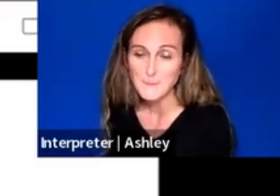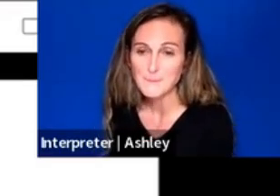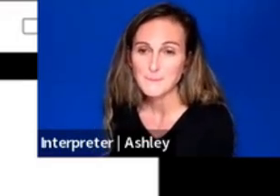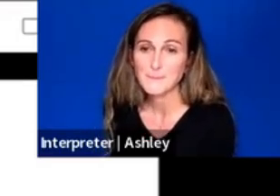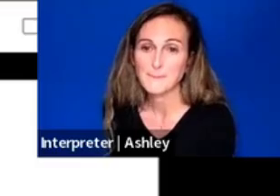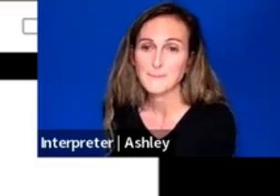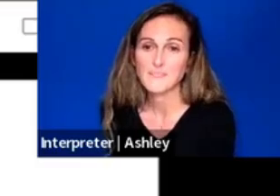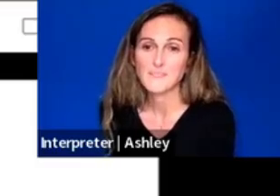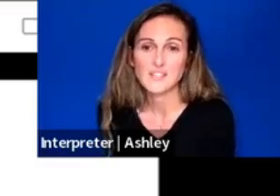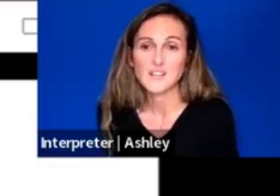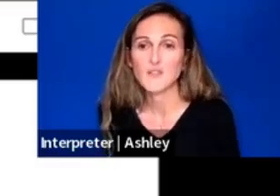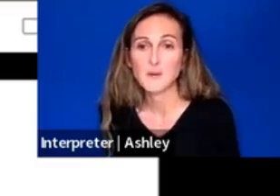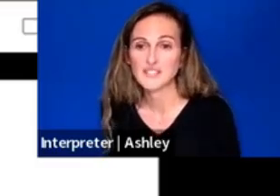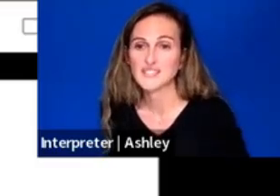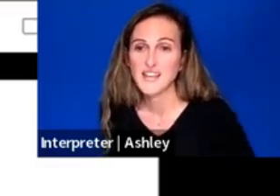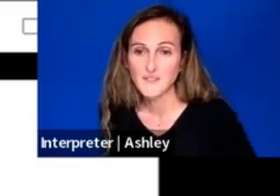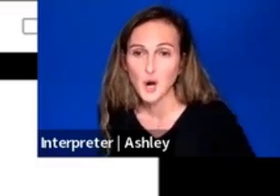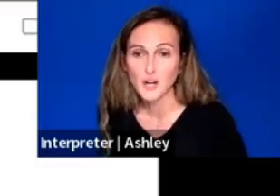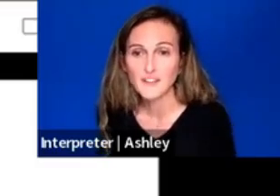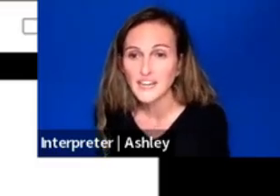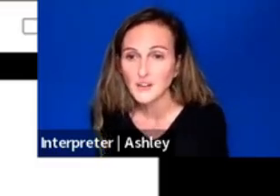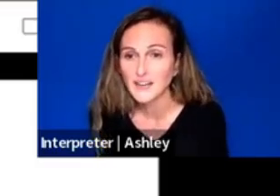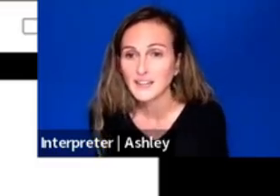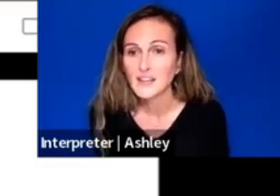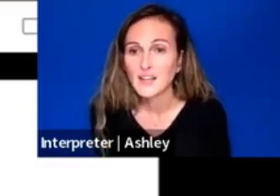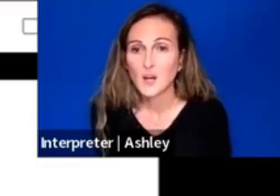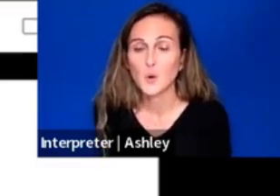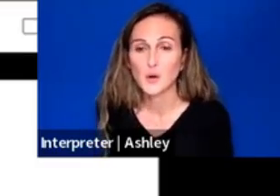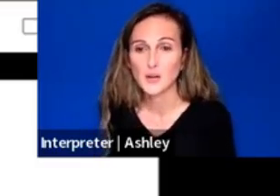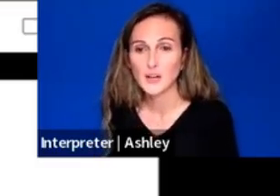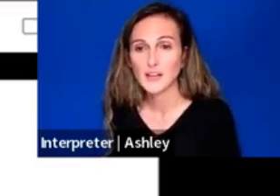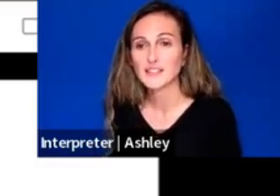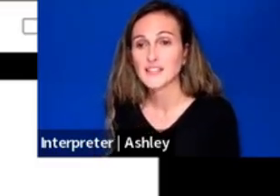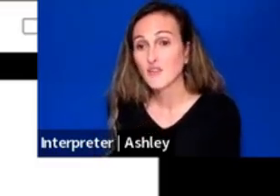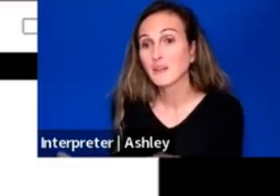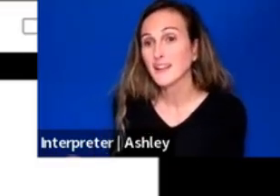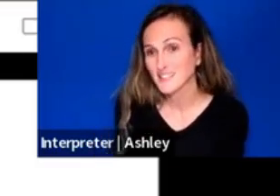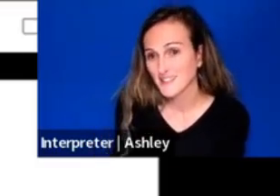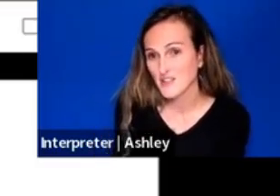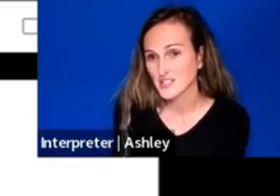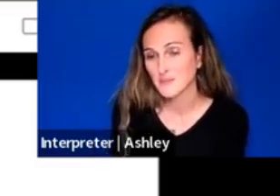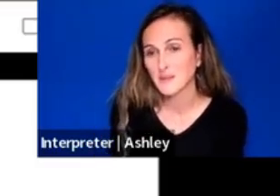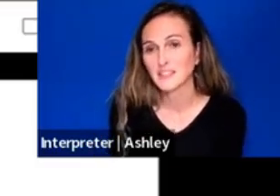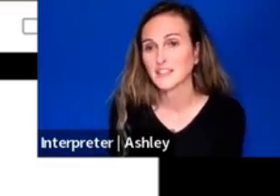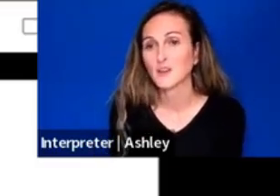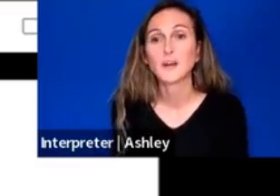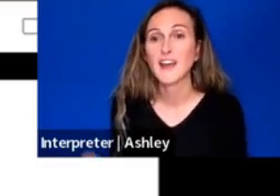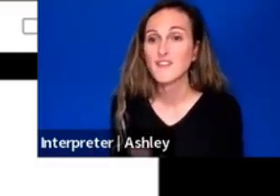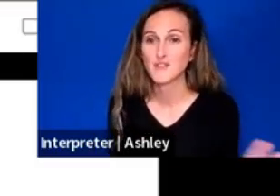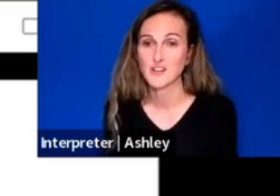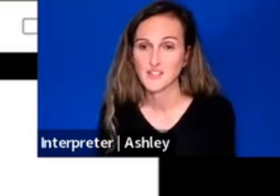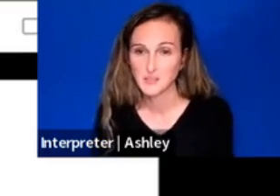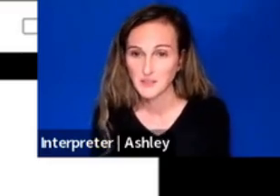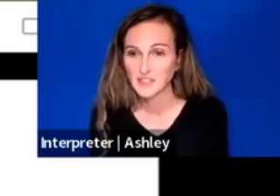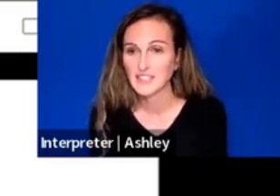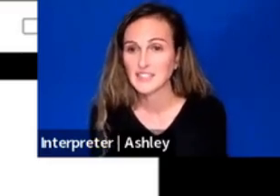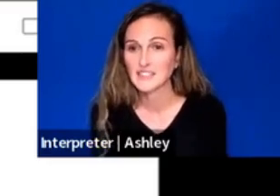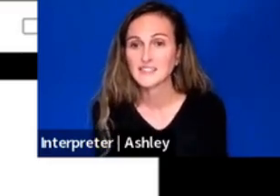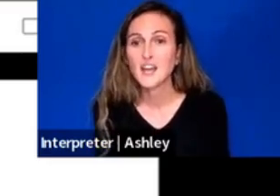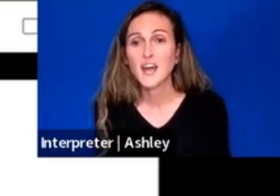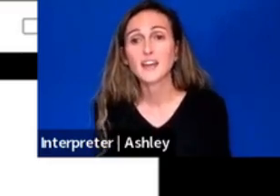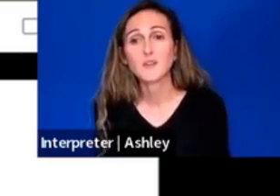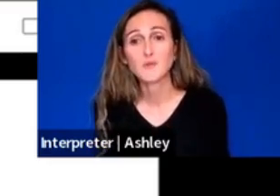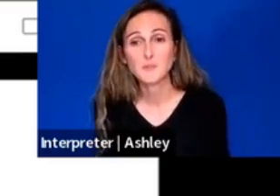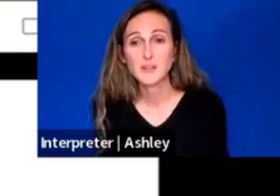hire. If a person's deaf or hard of hearing, or deaf plus another disability, or whatever their disability